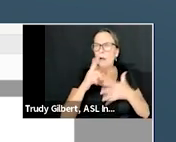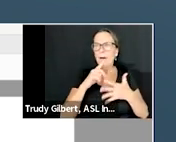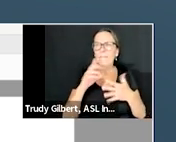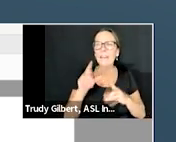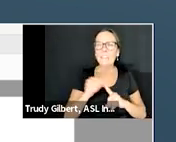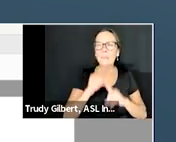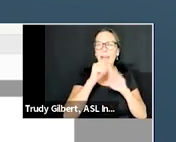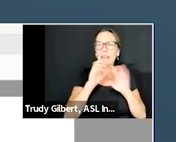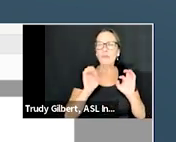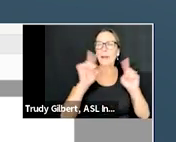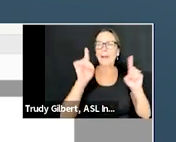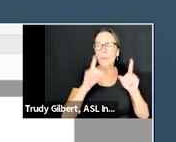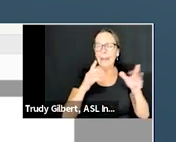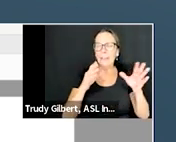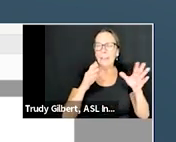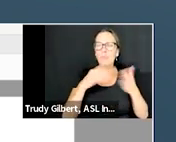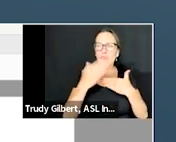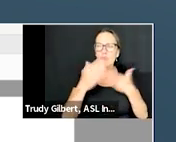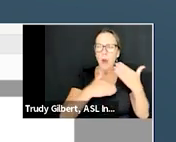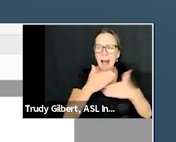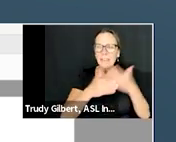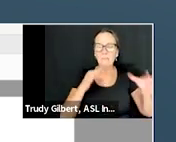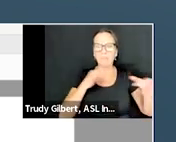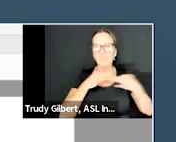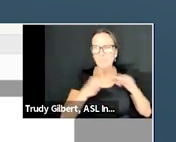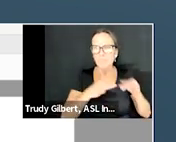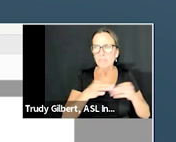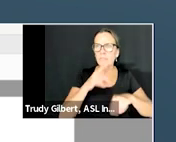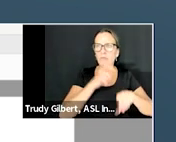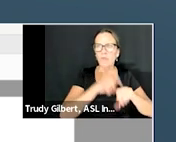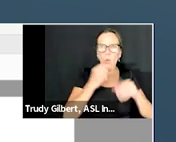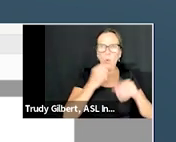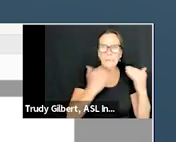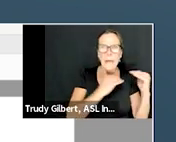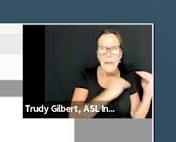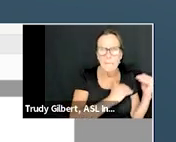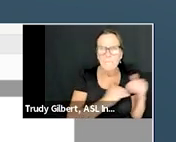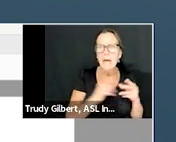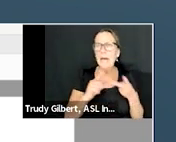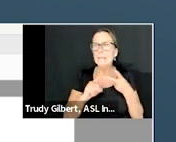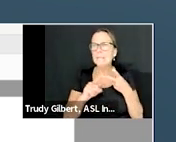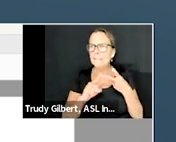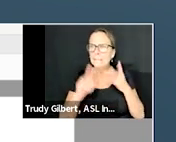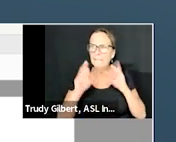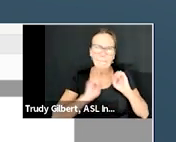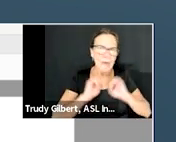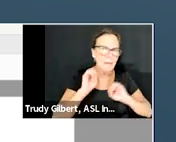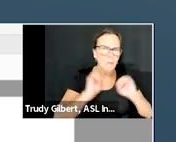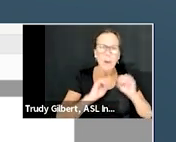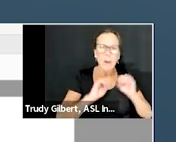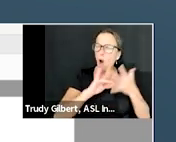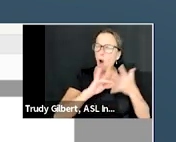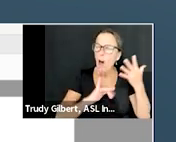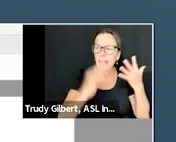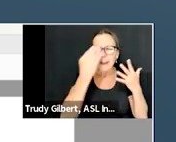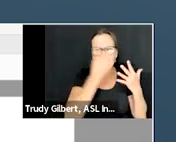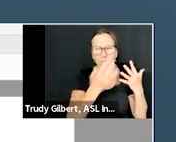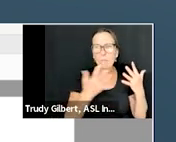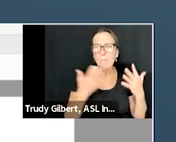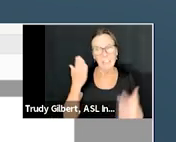education process in terms of timelines, evaluations, things like that for families to